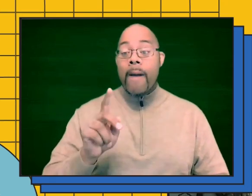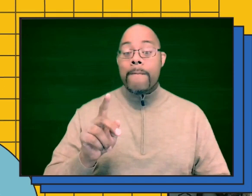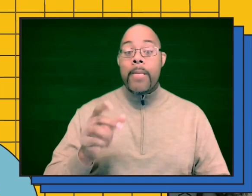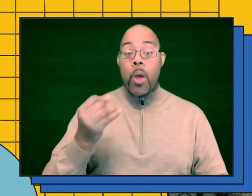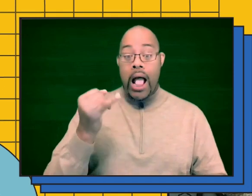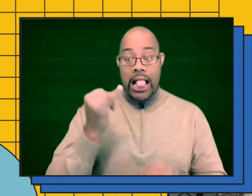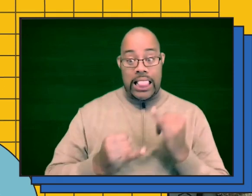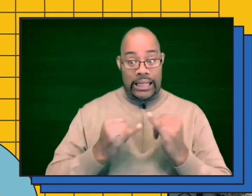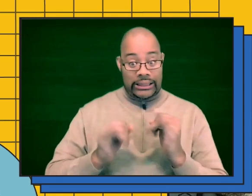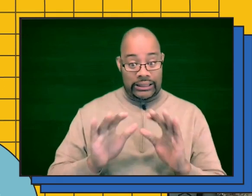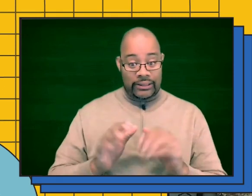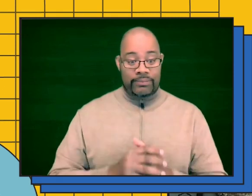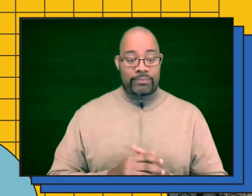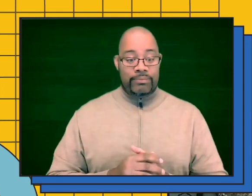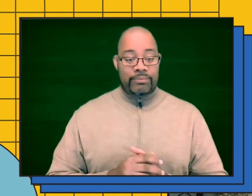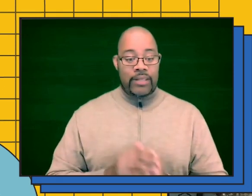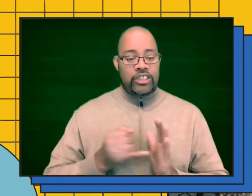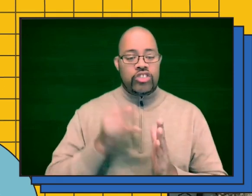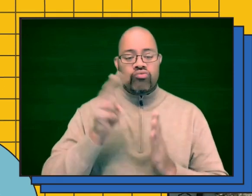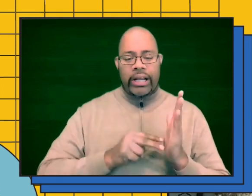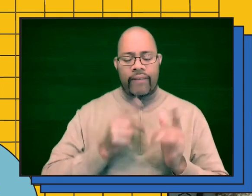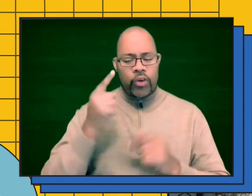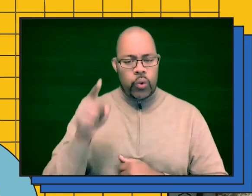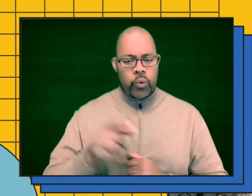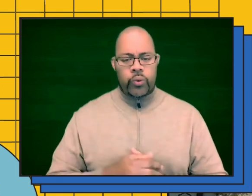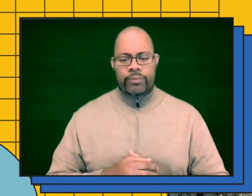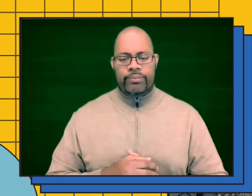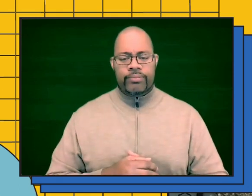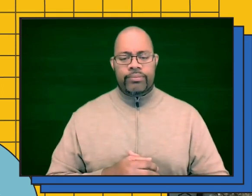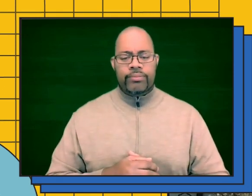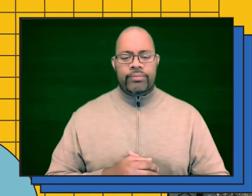Okay, so last, I'll just read you